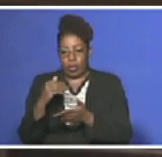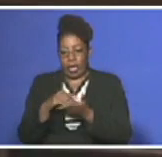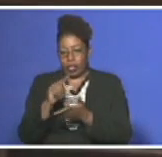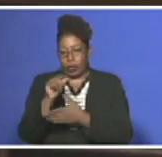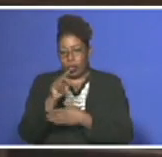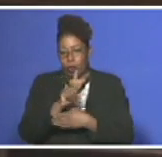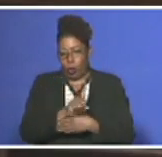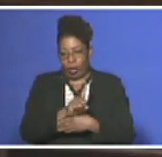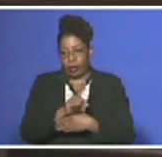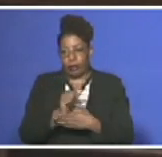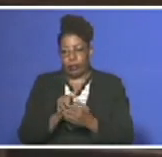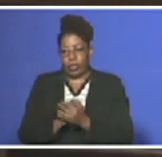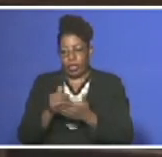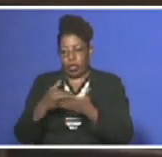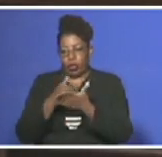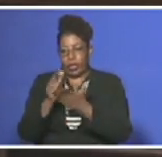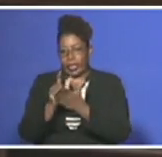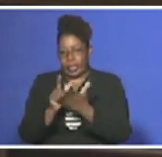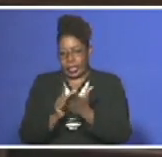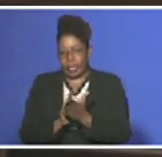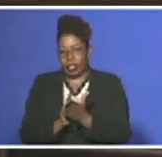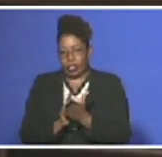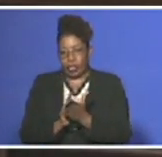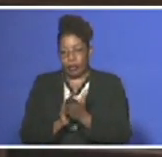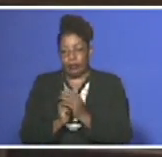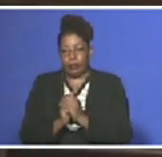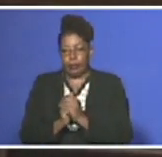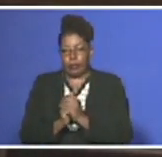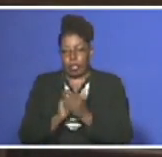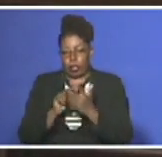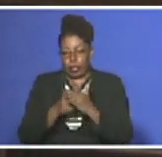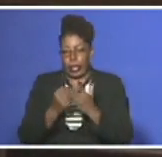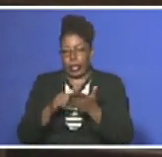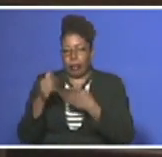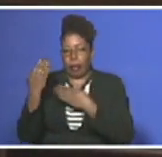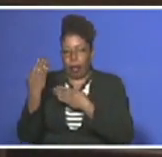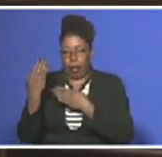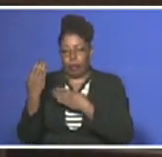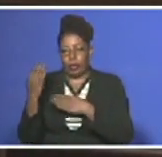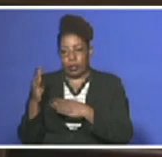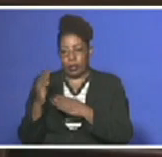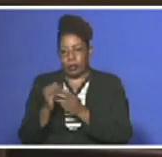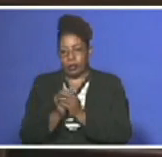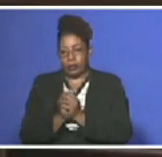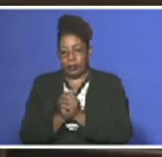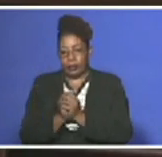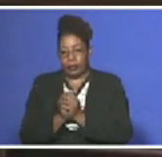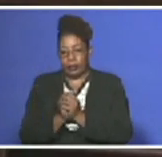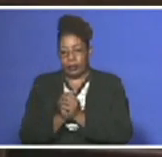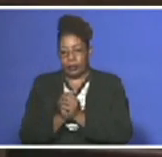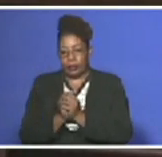this draft legislation is to establish in the Bahamas